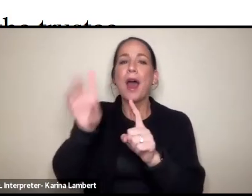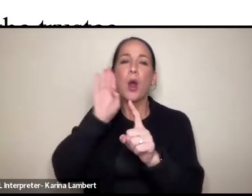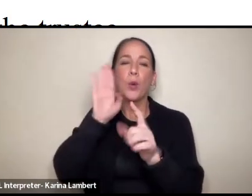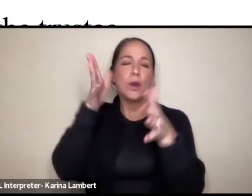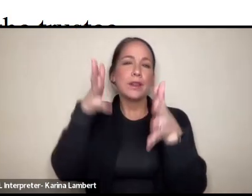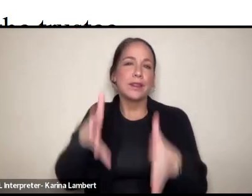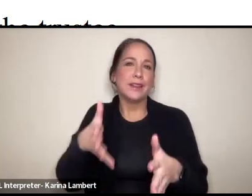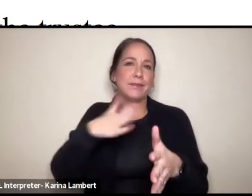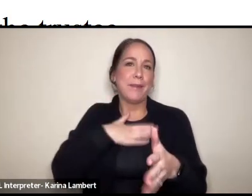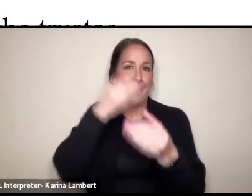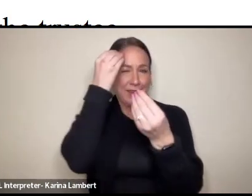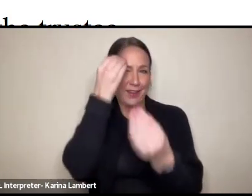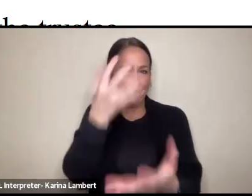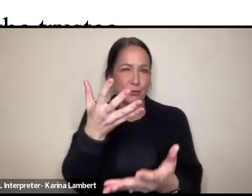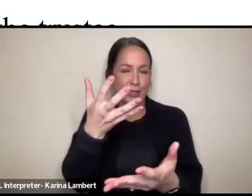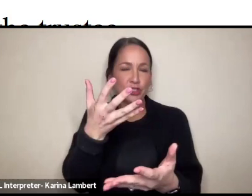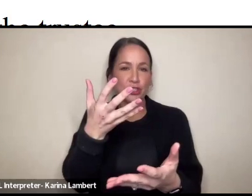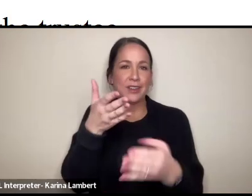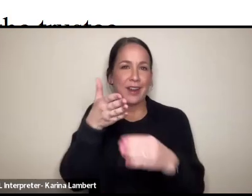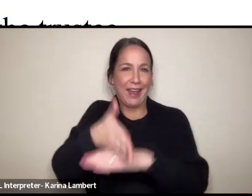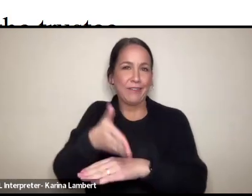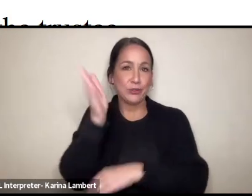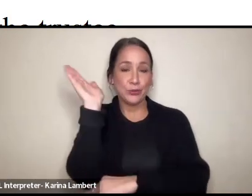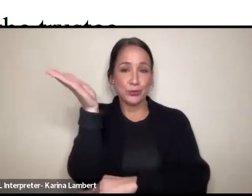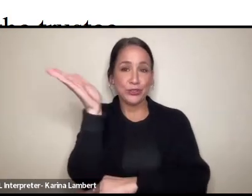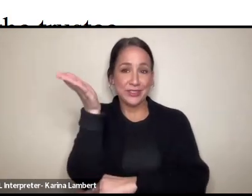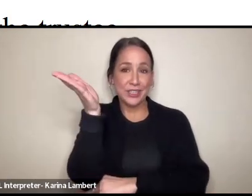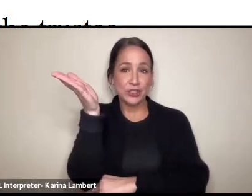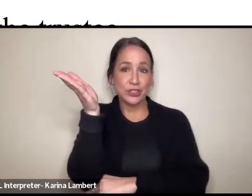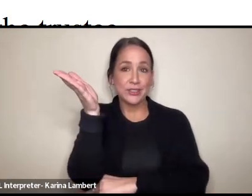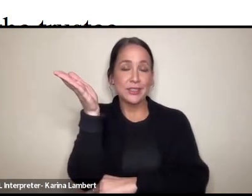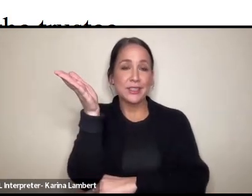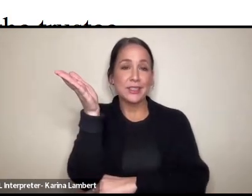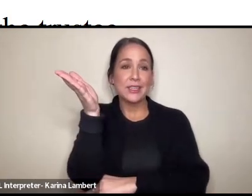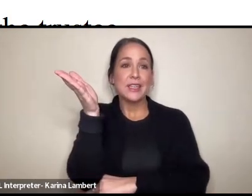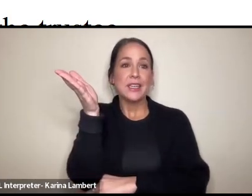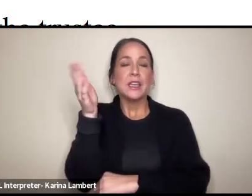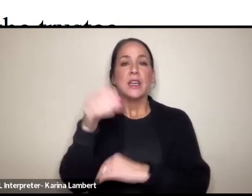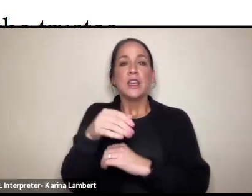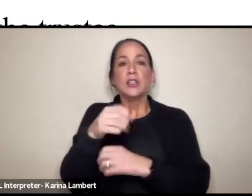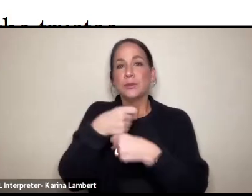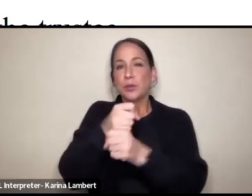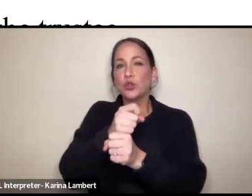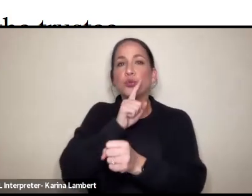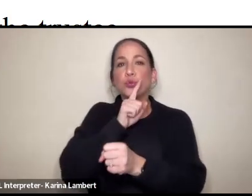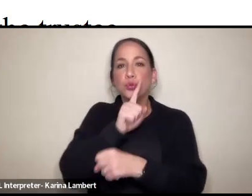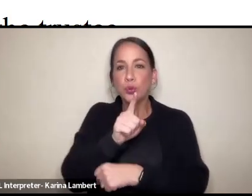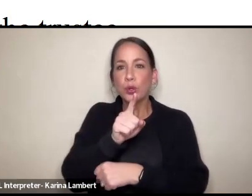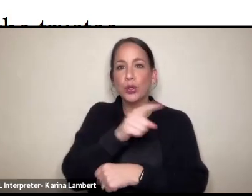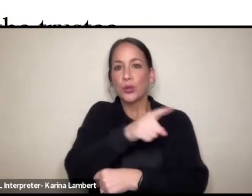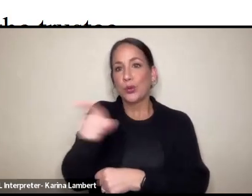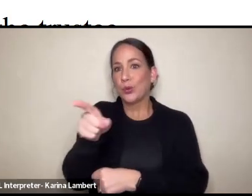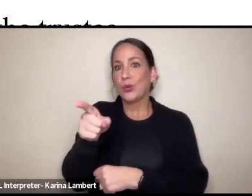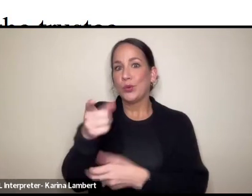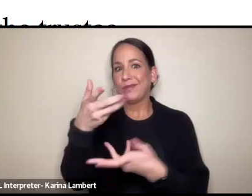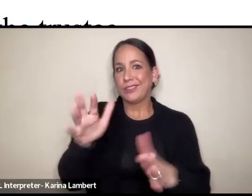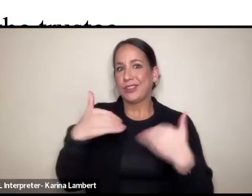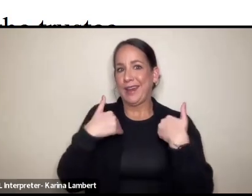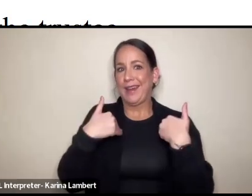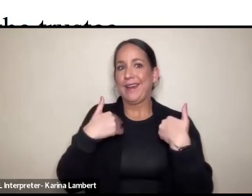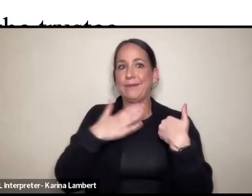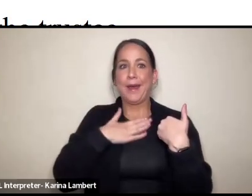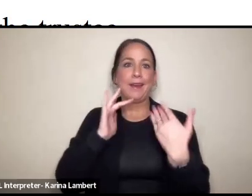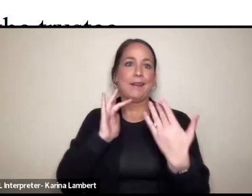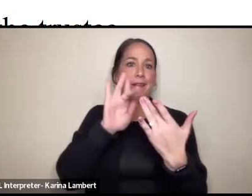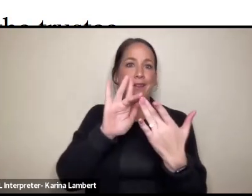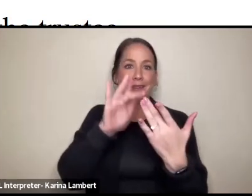information after my presentation or as part of this presentation slide to make sure that you have my contact